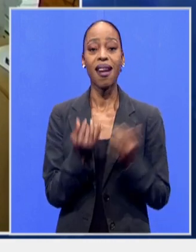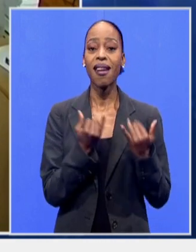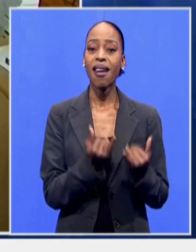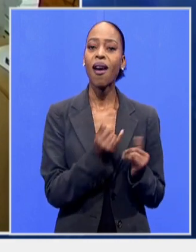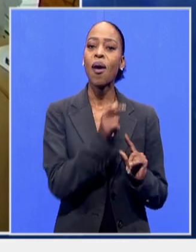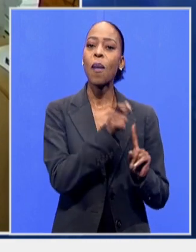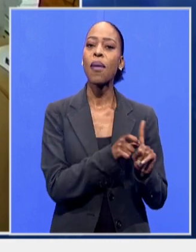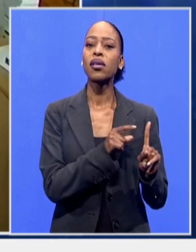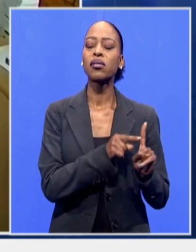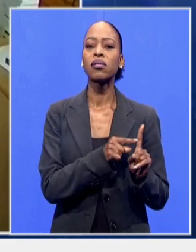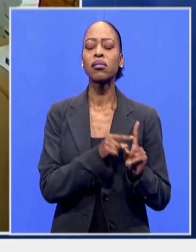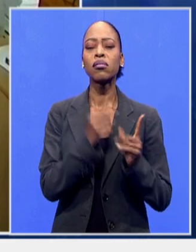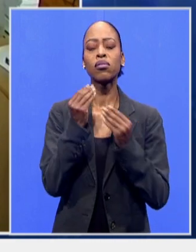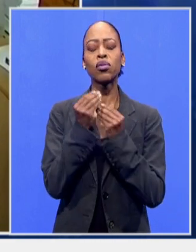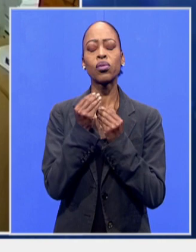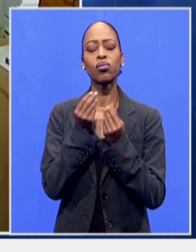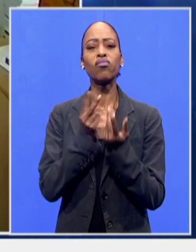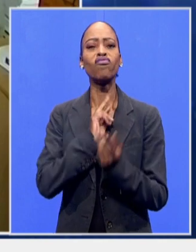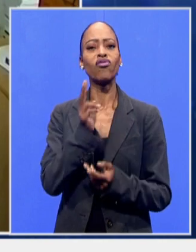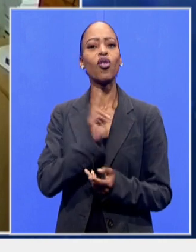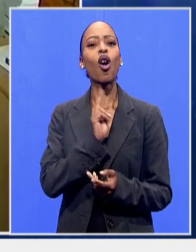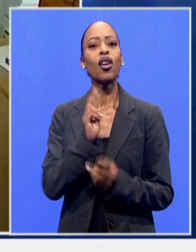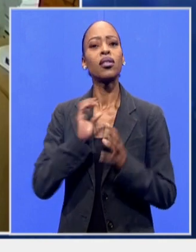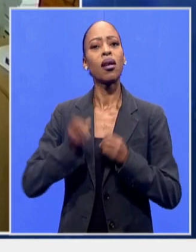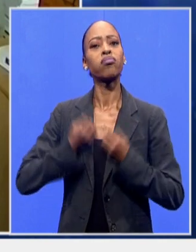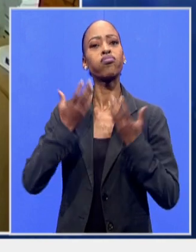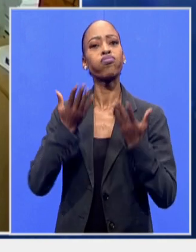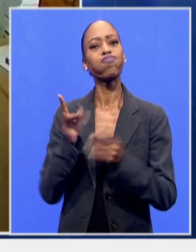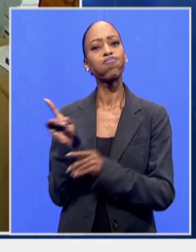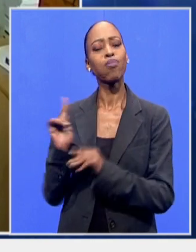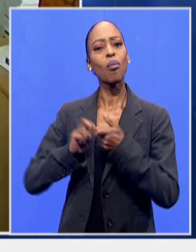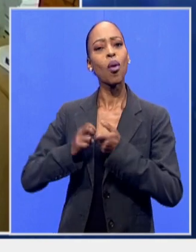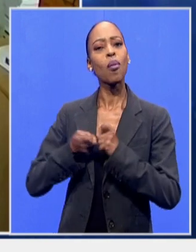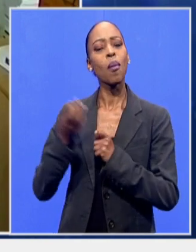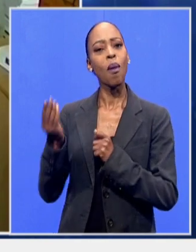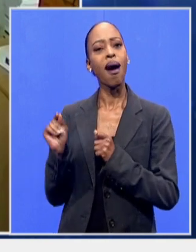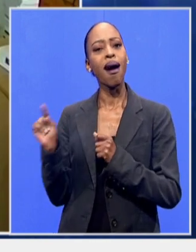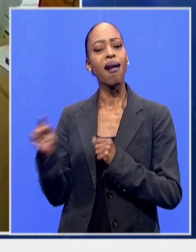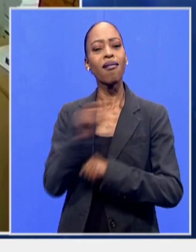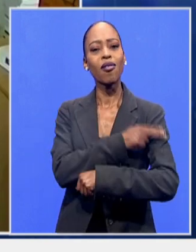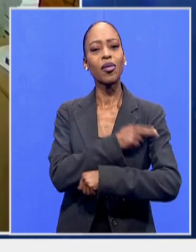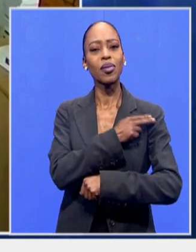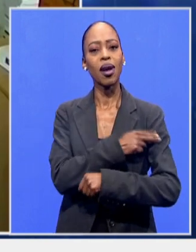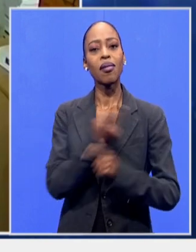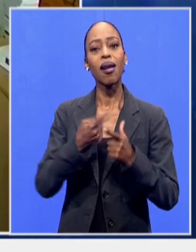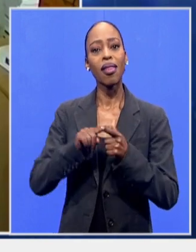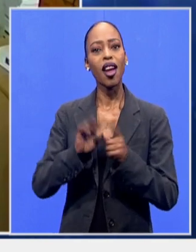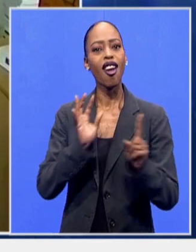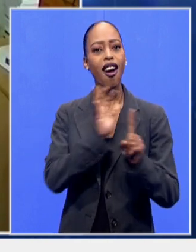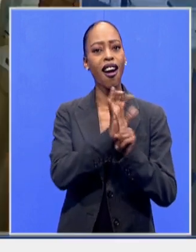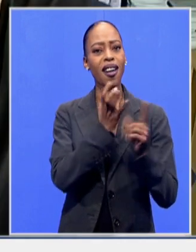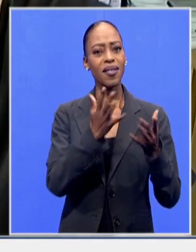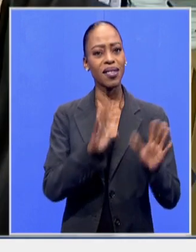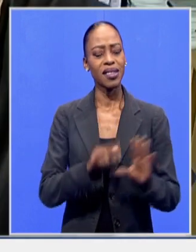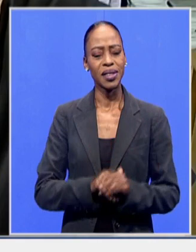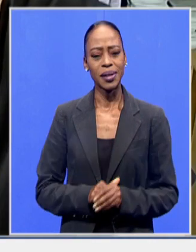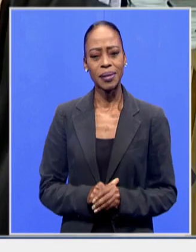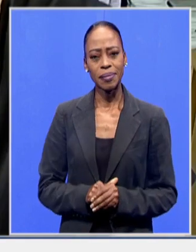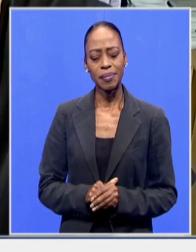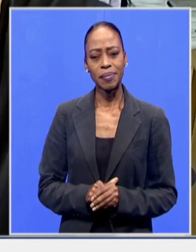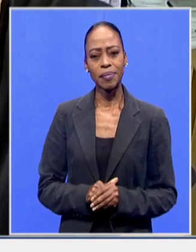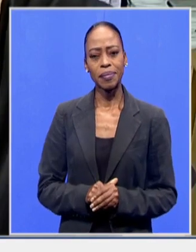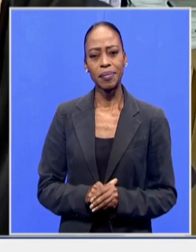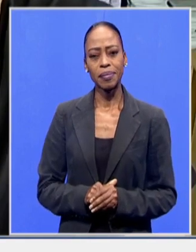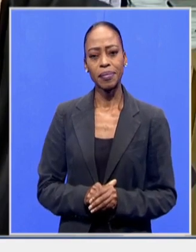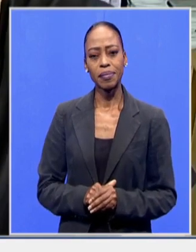to kind of raise the issue and make it public, Dr. Tindamaya, who was then attacked. Yeah, the Health Ombud,